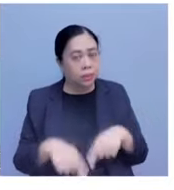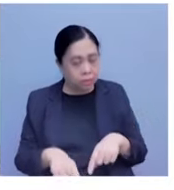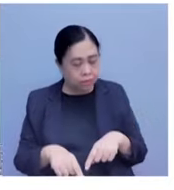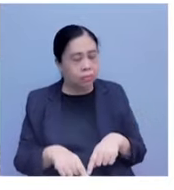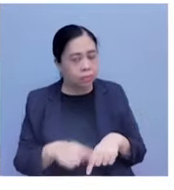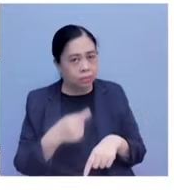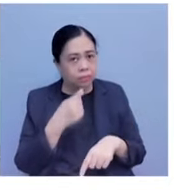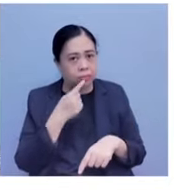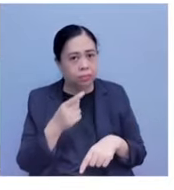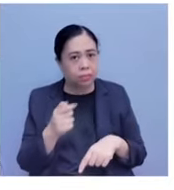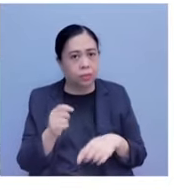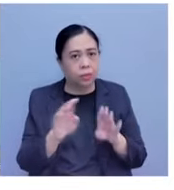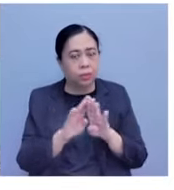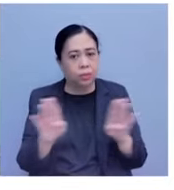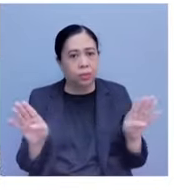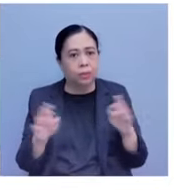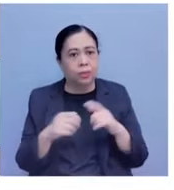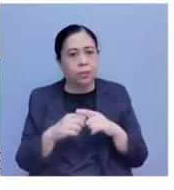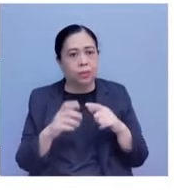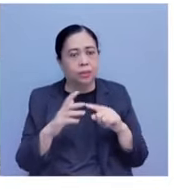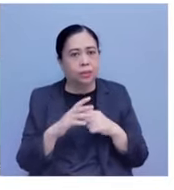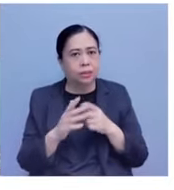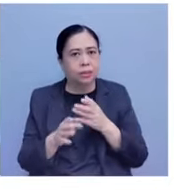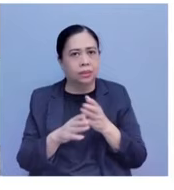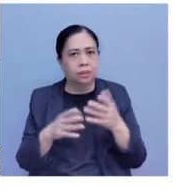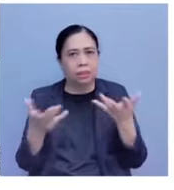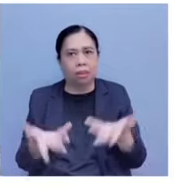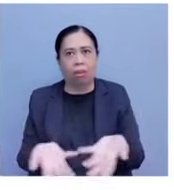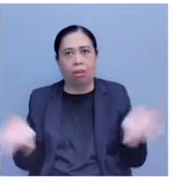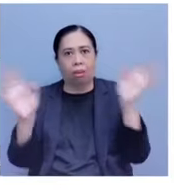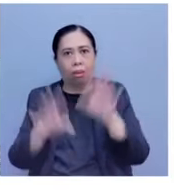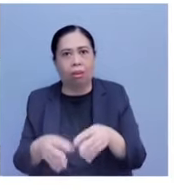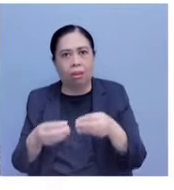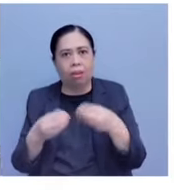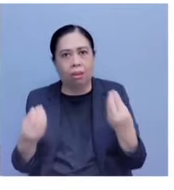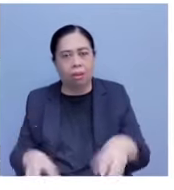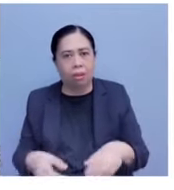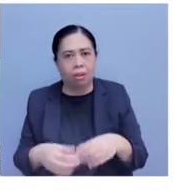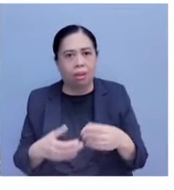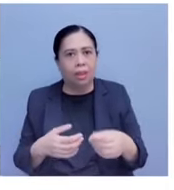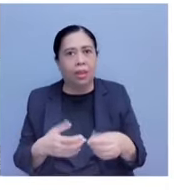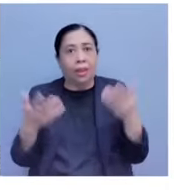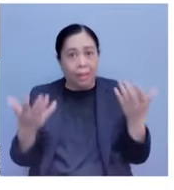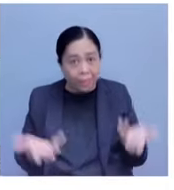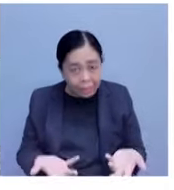that they opened the floodgates straight to a black hole. And